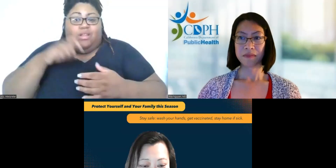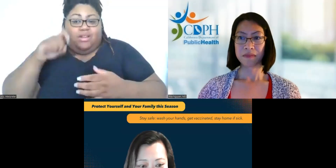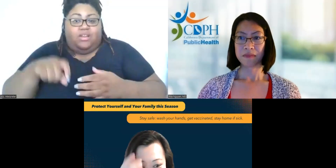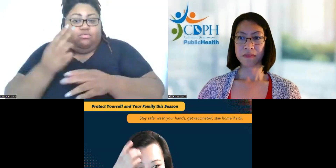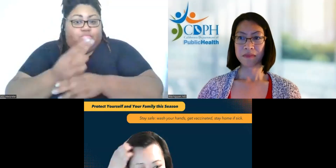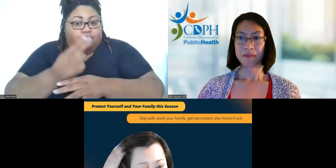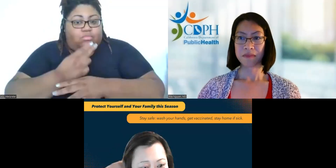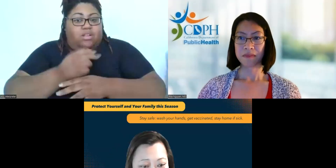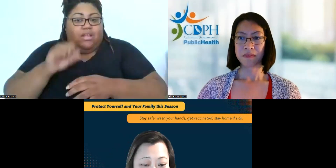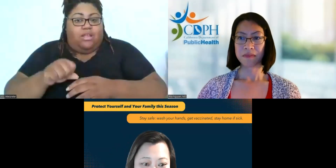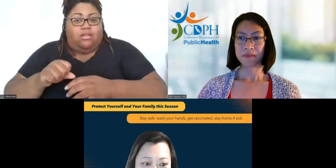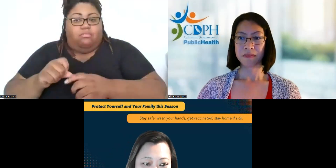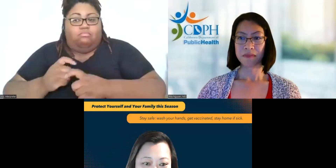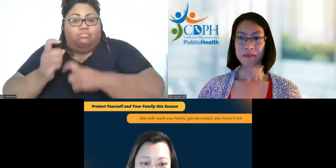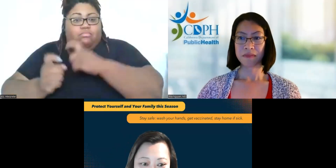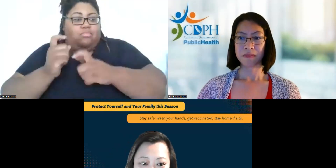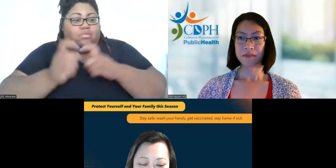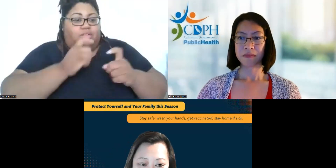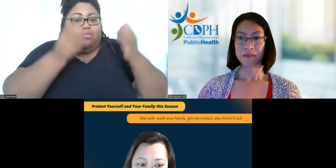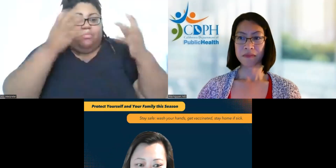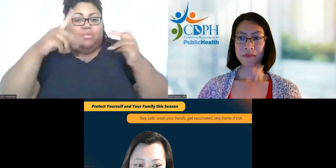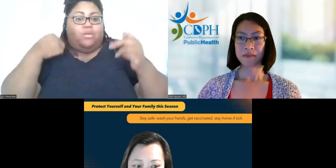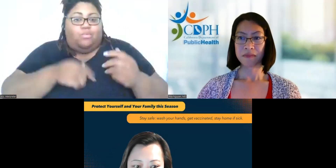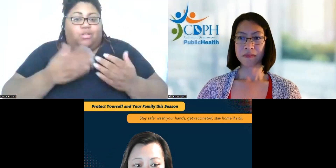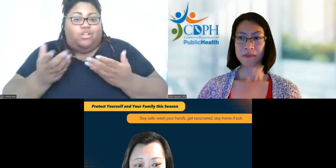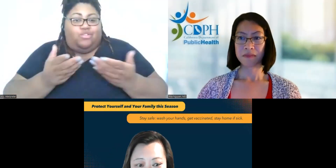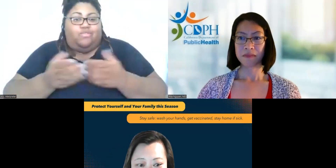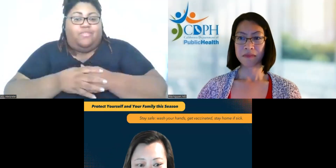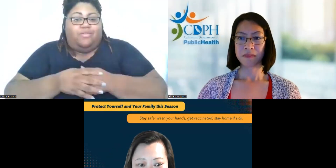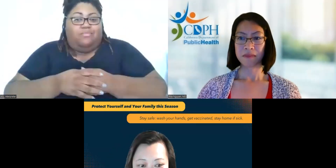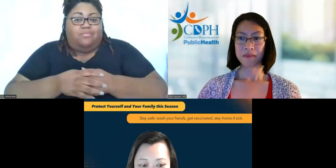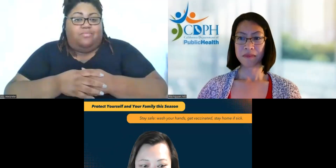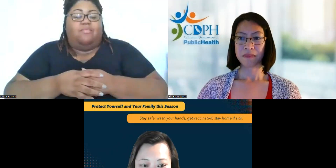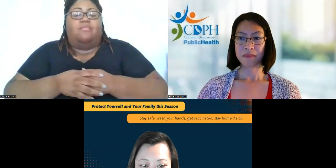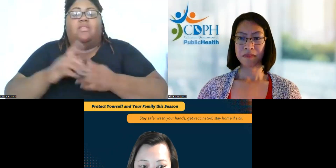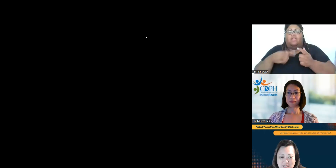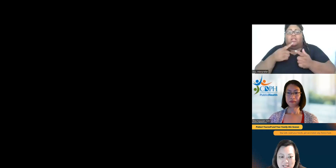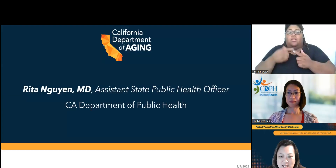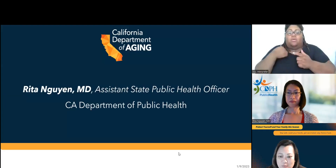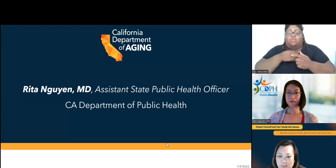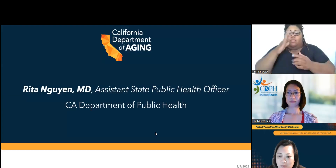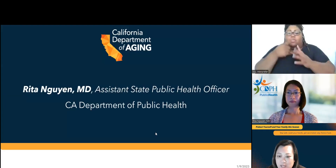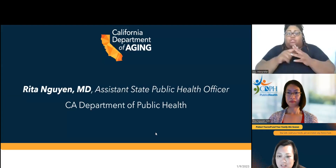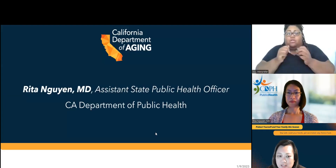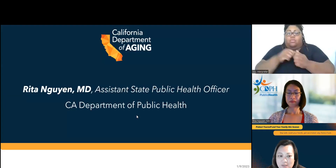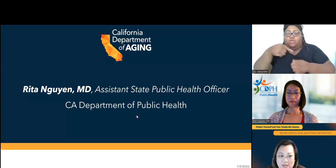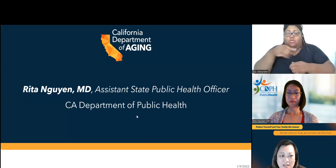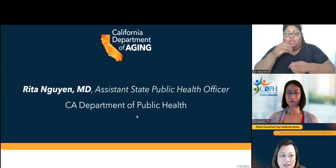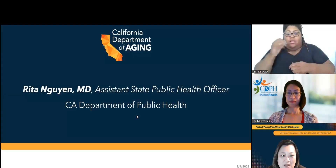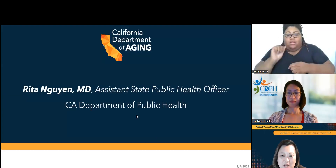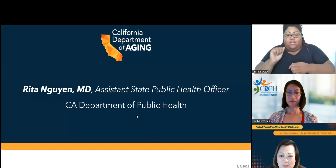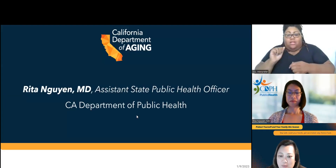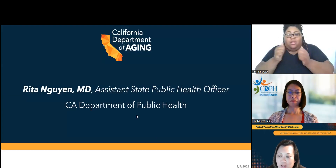out to a lot of those that we serve. So we'll get into Q&A in just a few minutes. Right before we get into